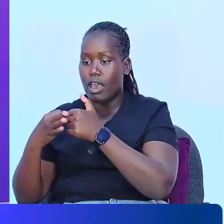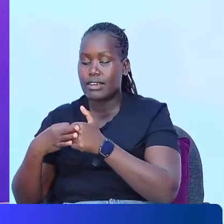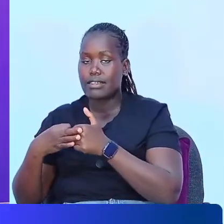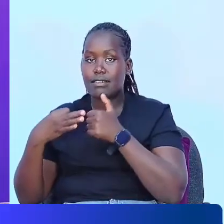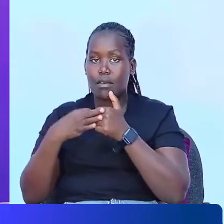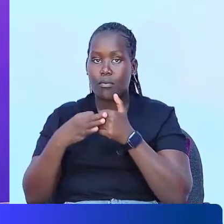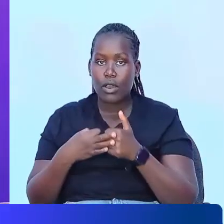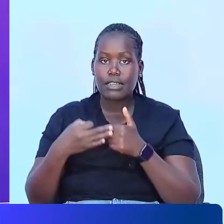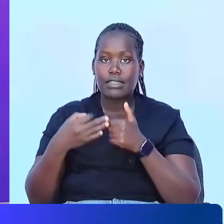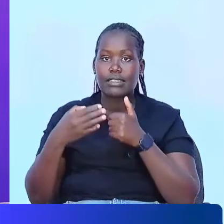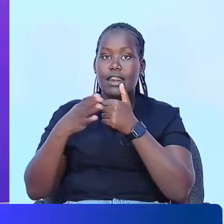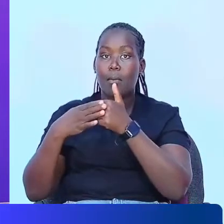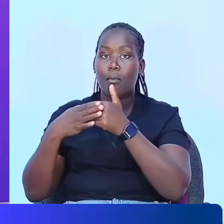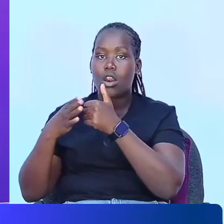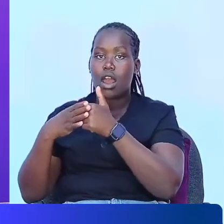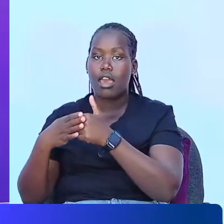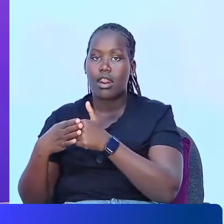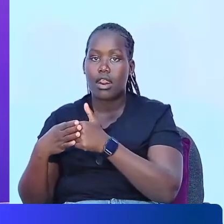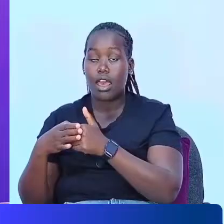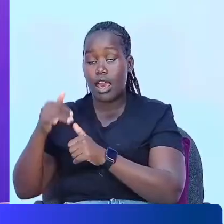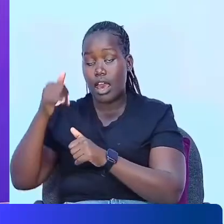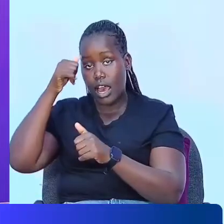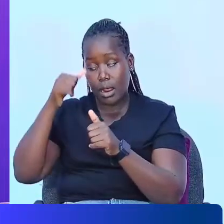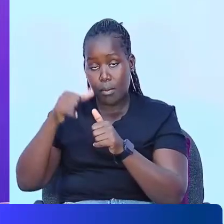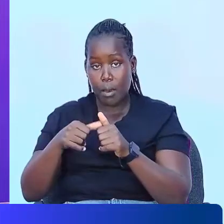888899. Remember, for buying token is